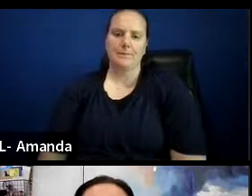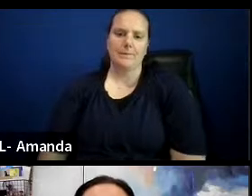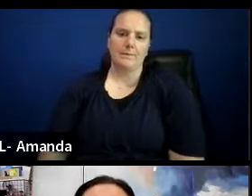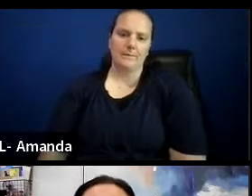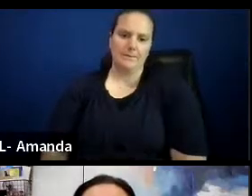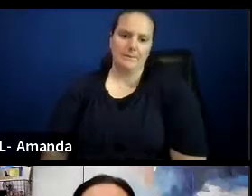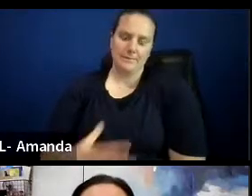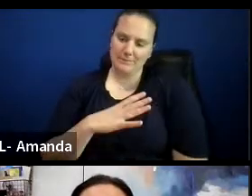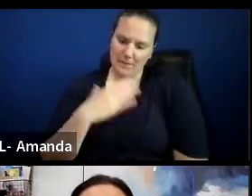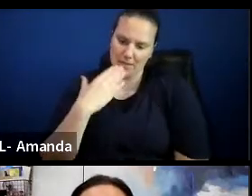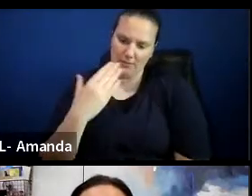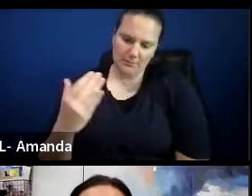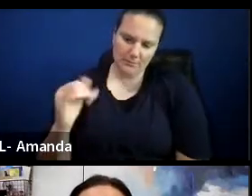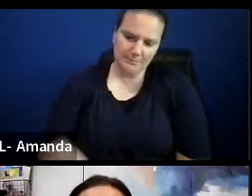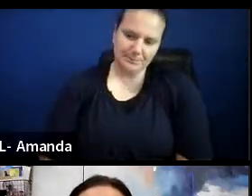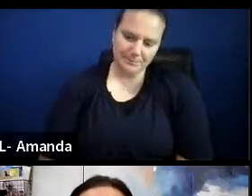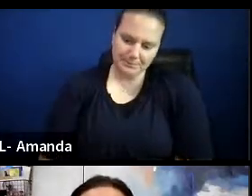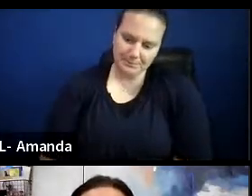Thank you.